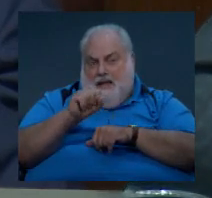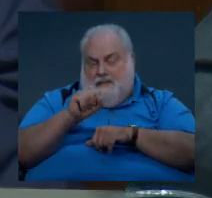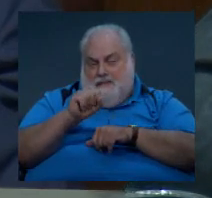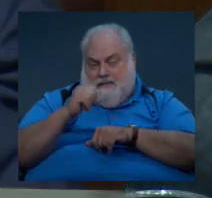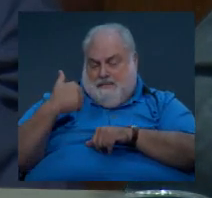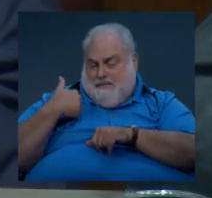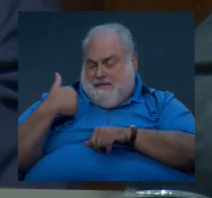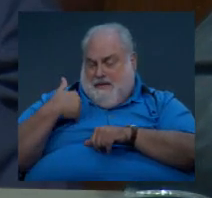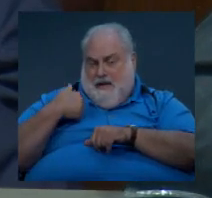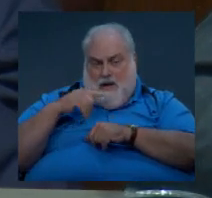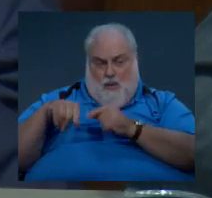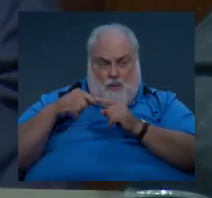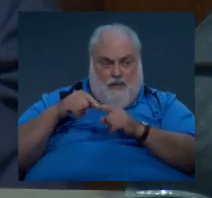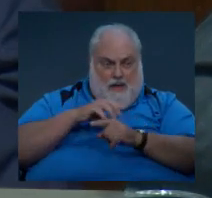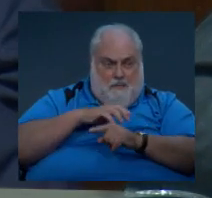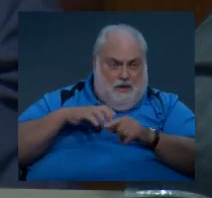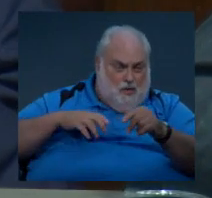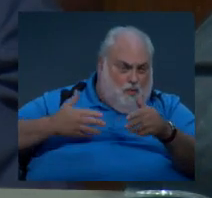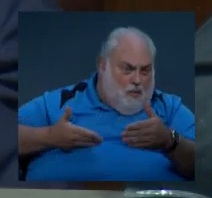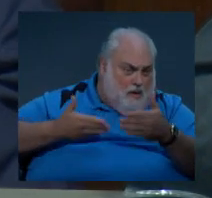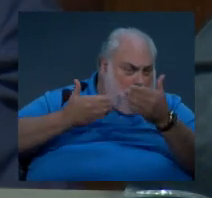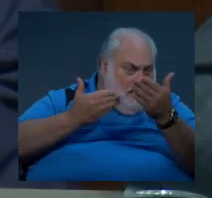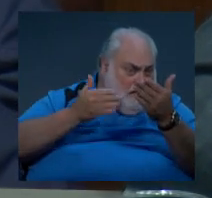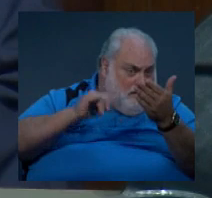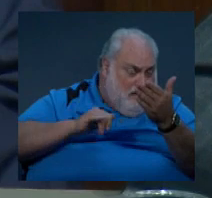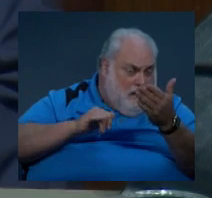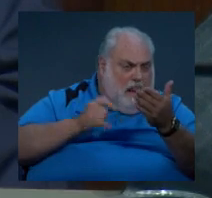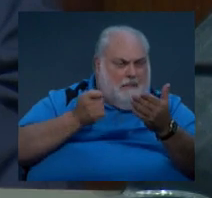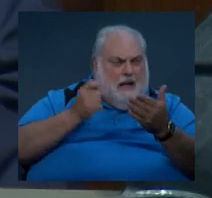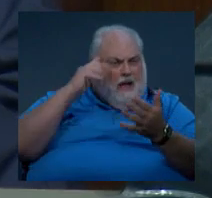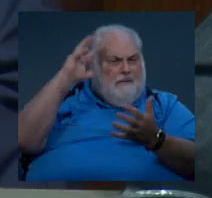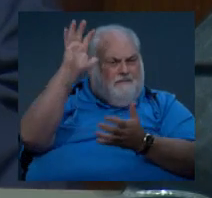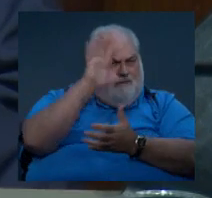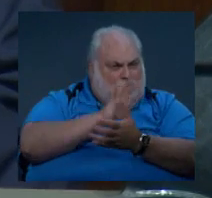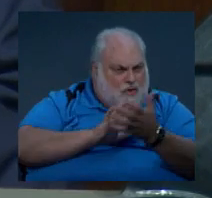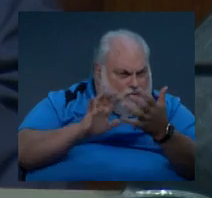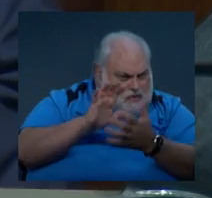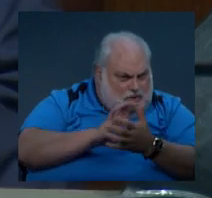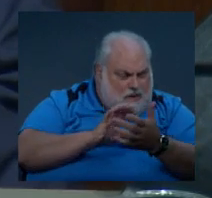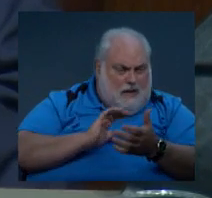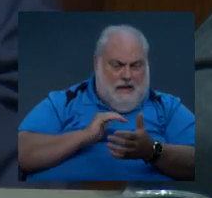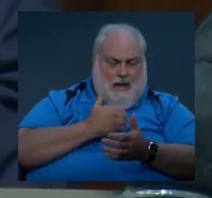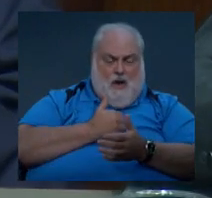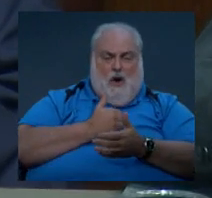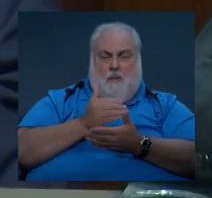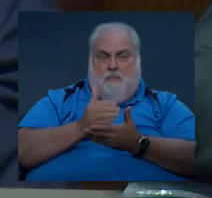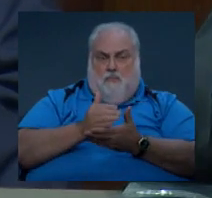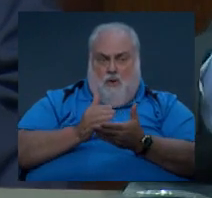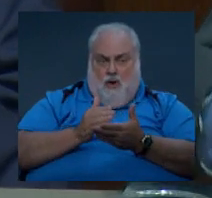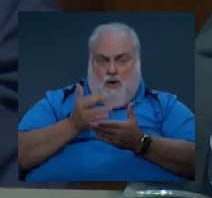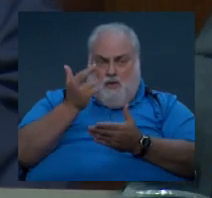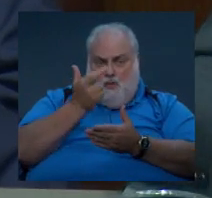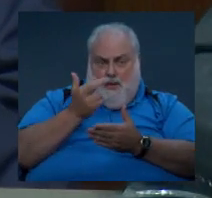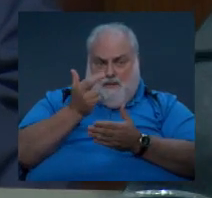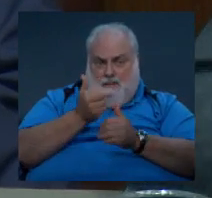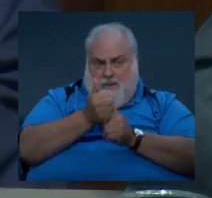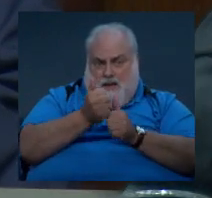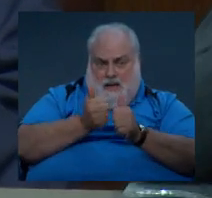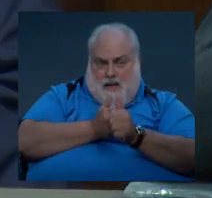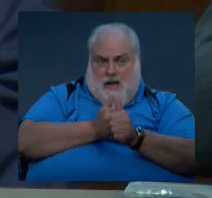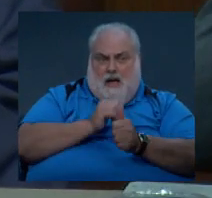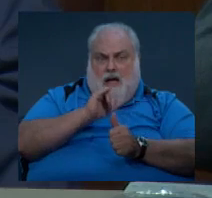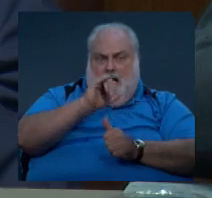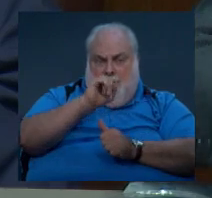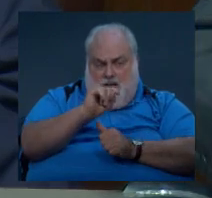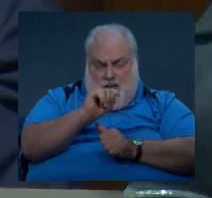when the commission actually recommended it. There was a little confusion on our part about the reasoning behind it.